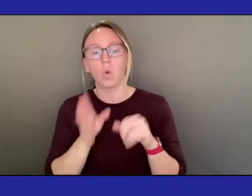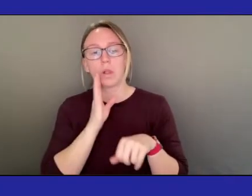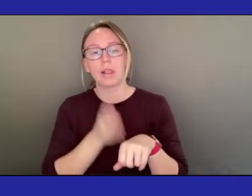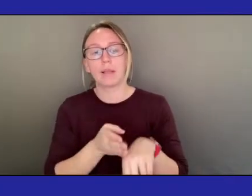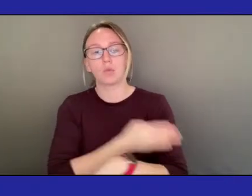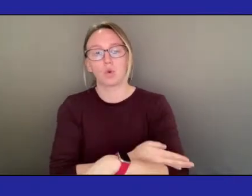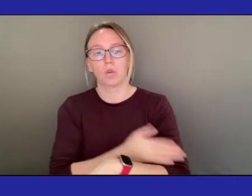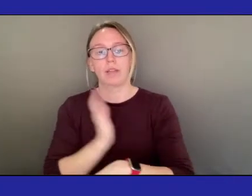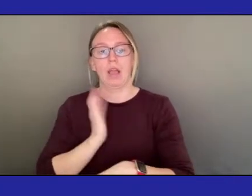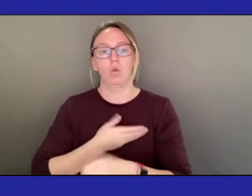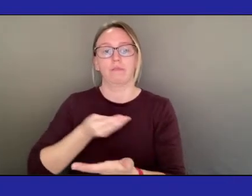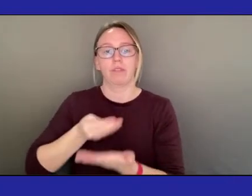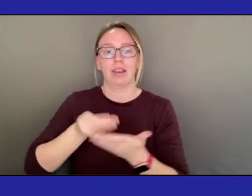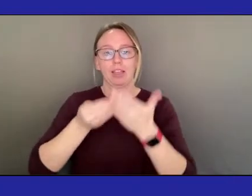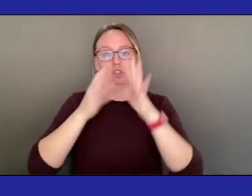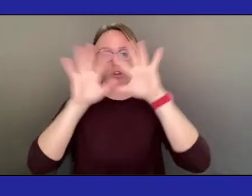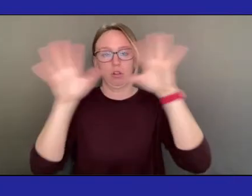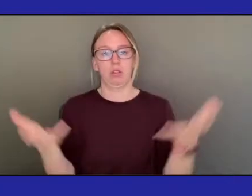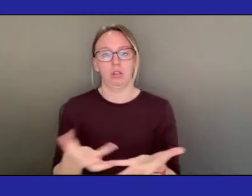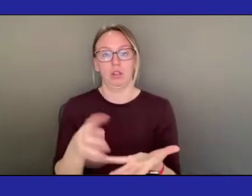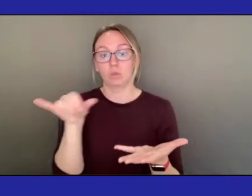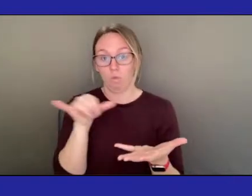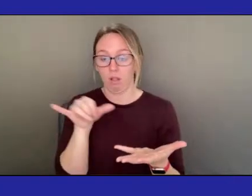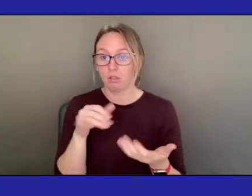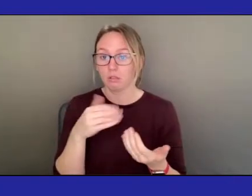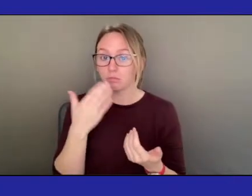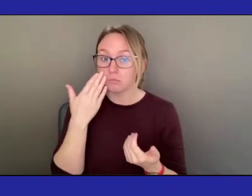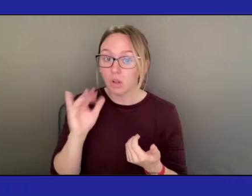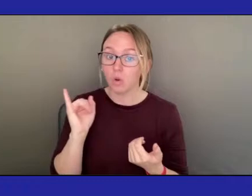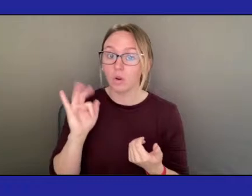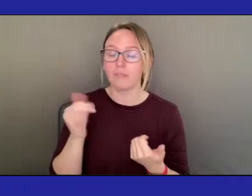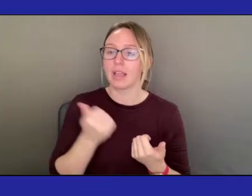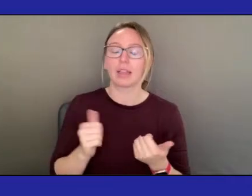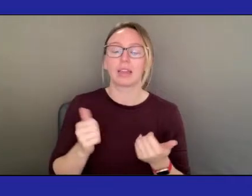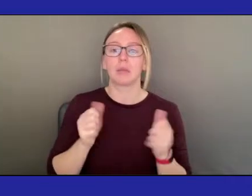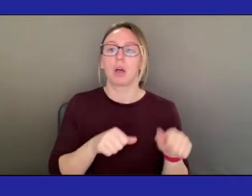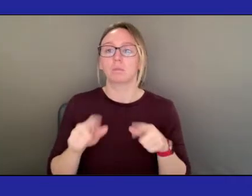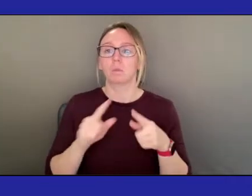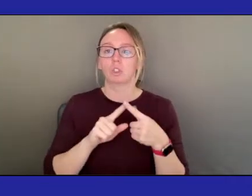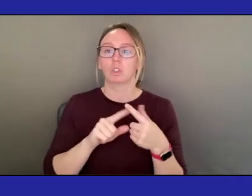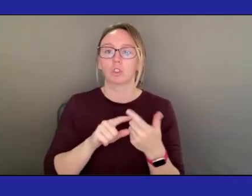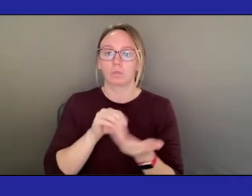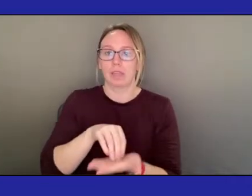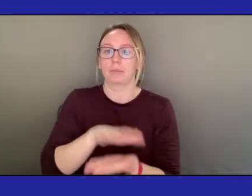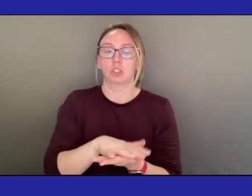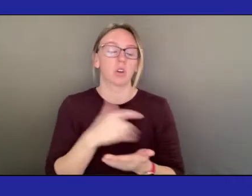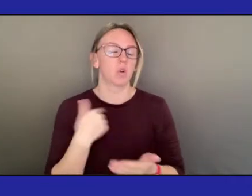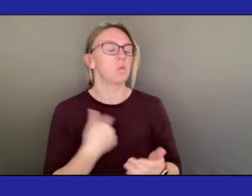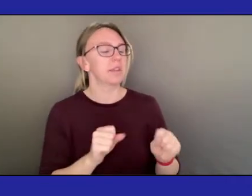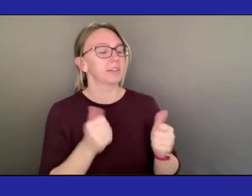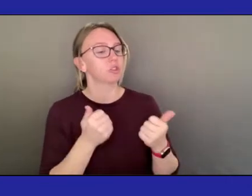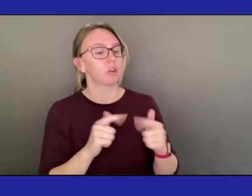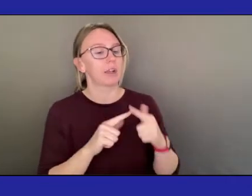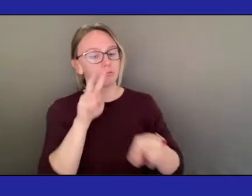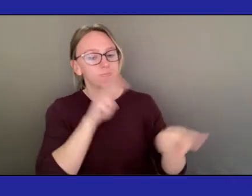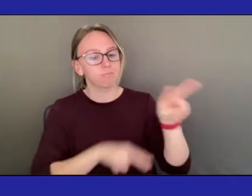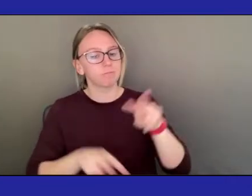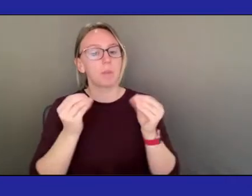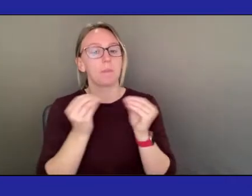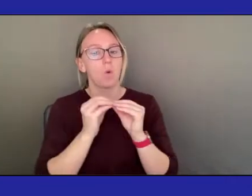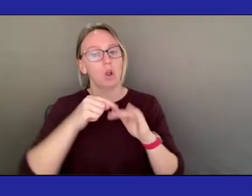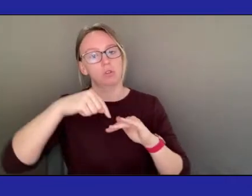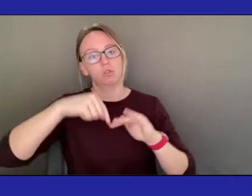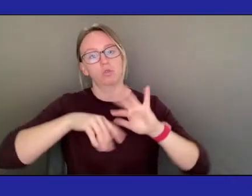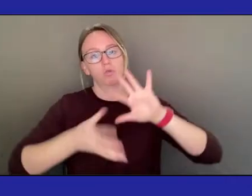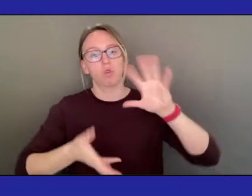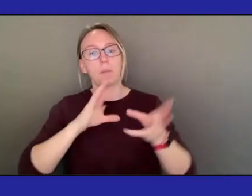financial picture as well. And I don't know if there's any way to capture that. Yeah, we can definitely try to look at it much more robustly than what I